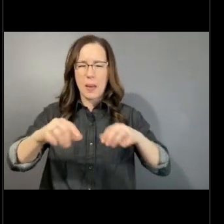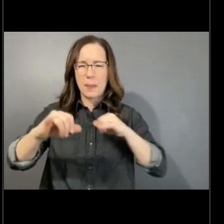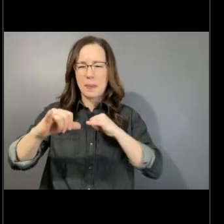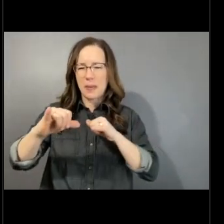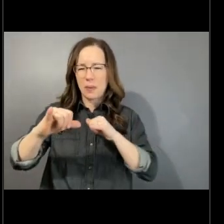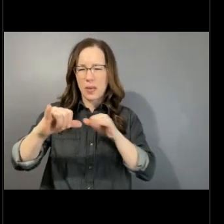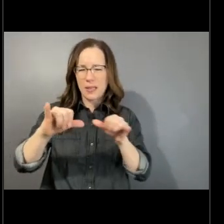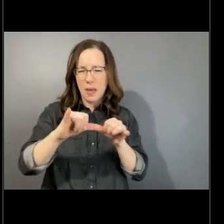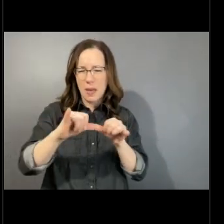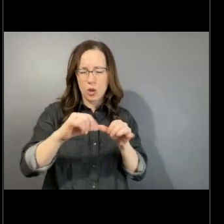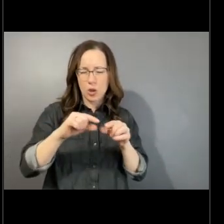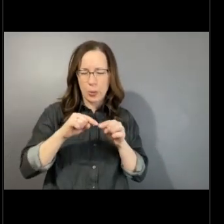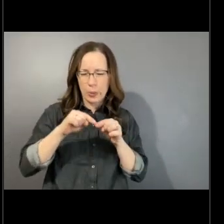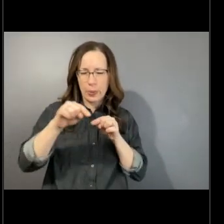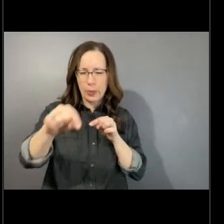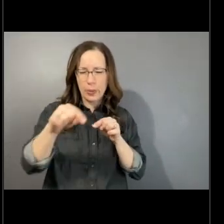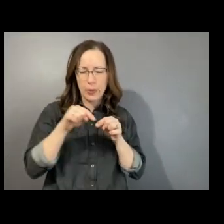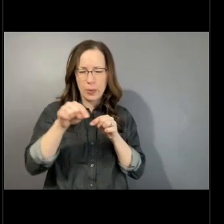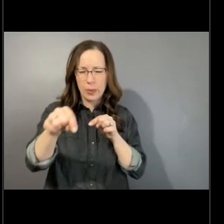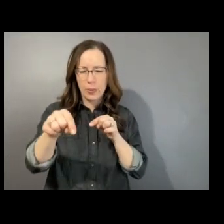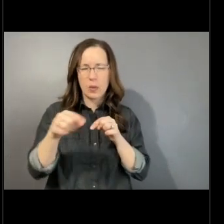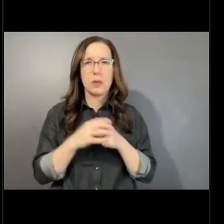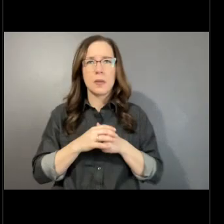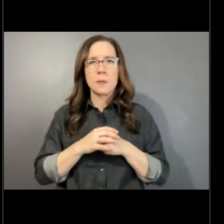So the